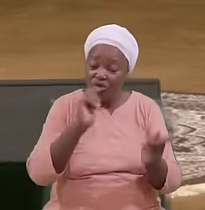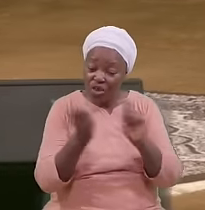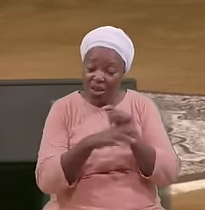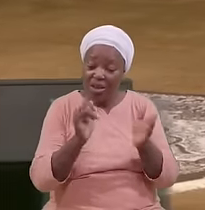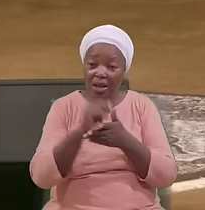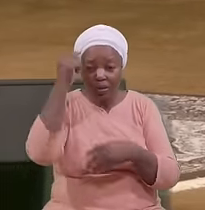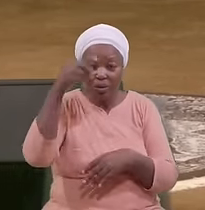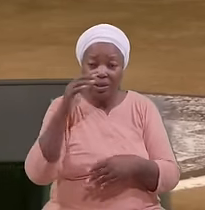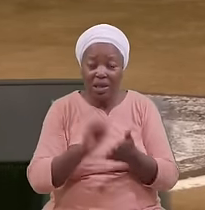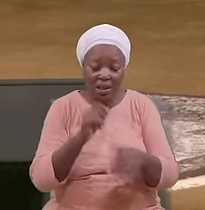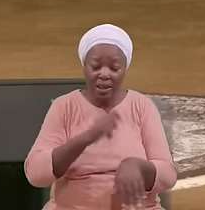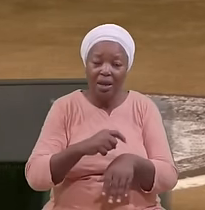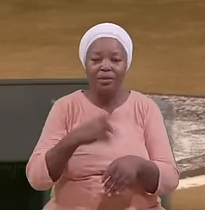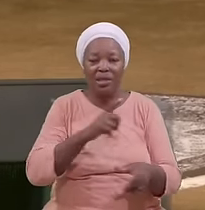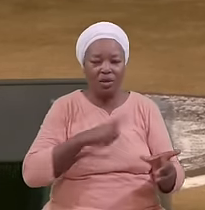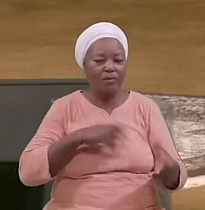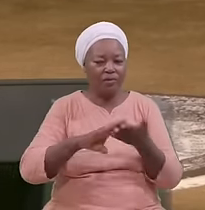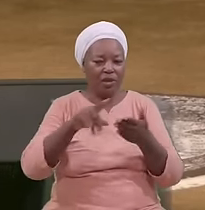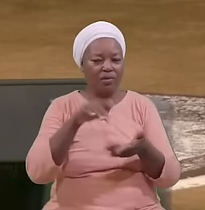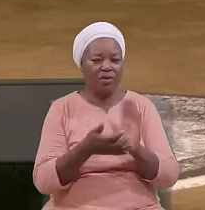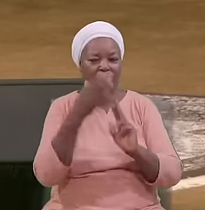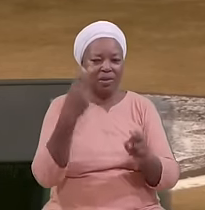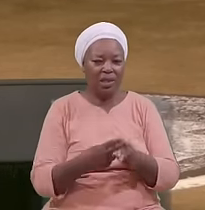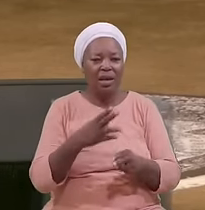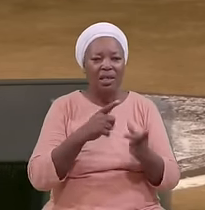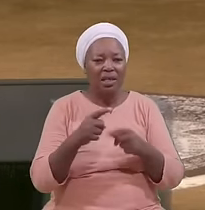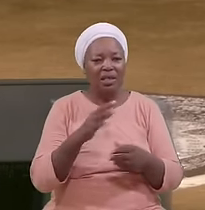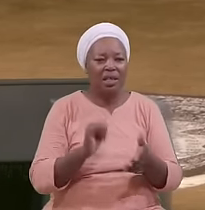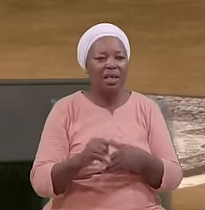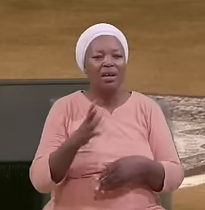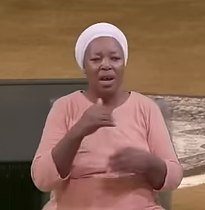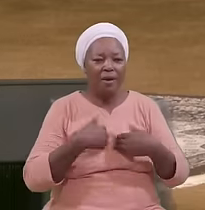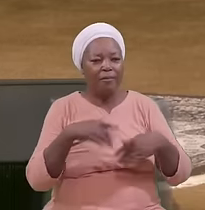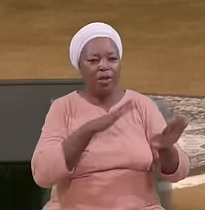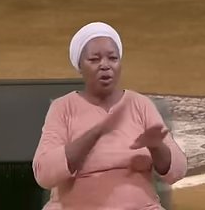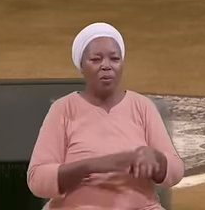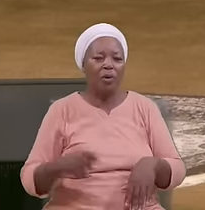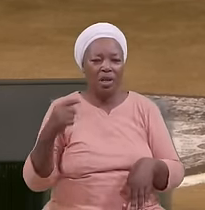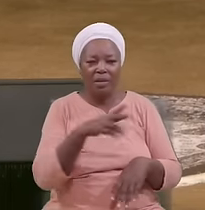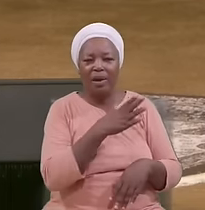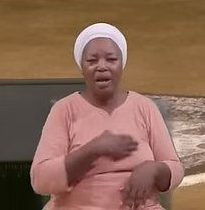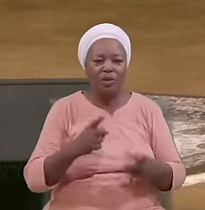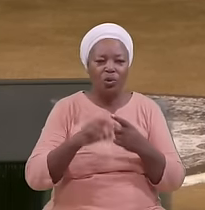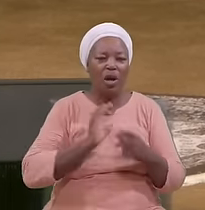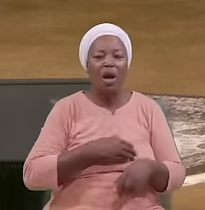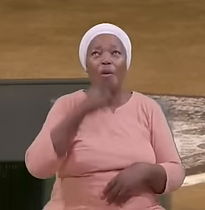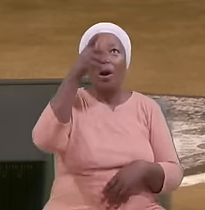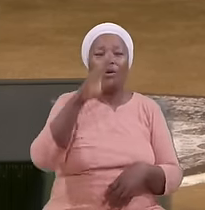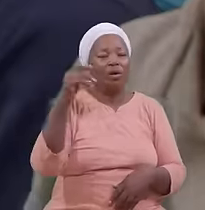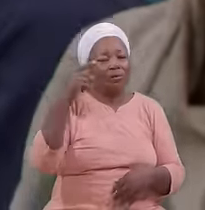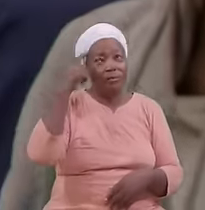then it says, he'll have mercy upon him and to our God, for he will